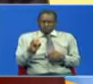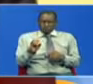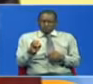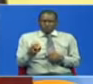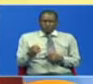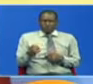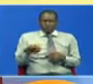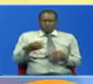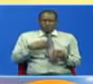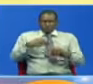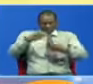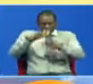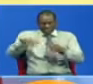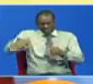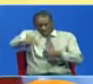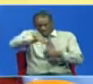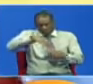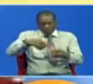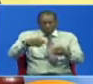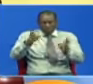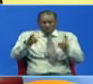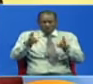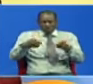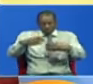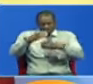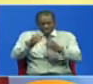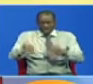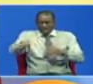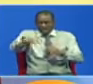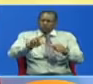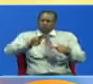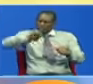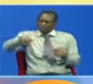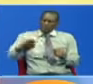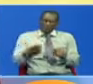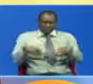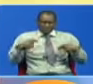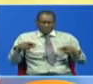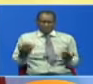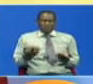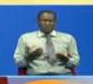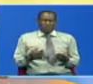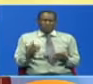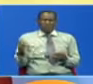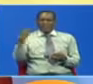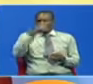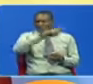we have been testing approximately 2,000, roughly 2,000 samples a day.